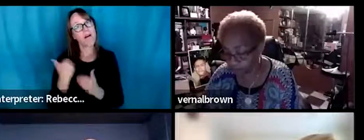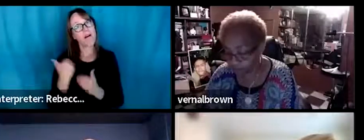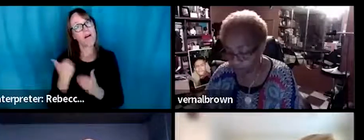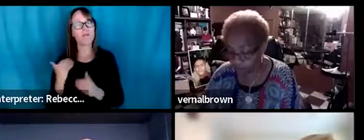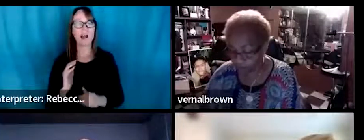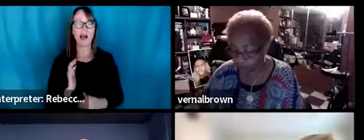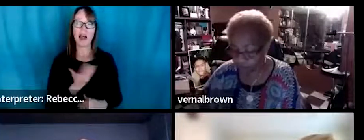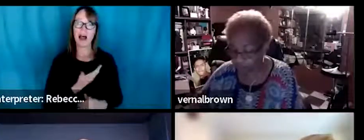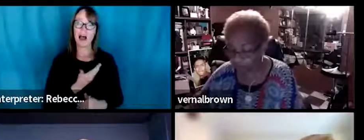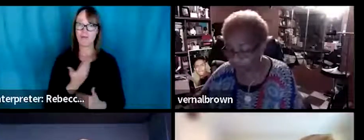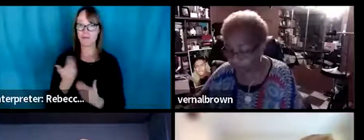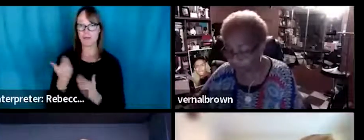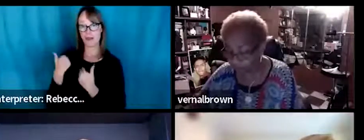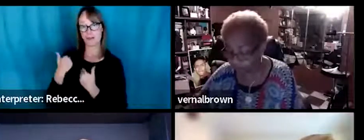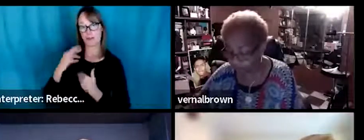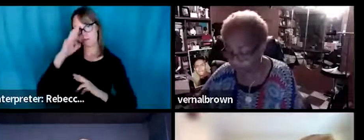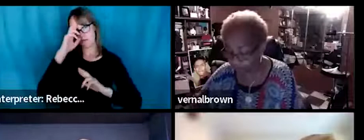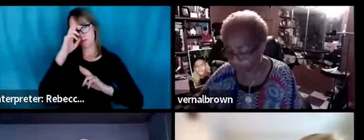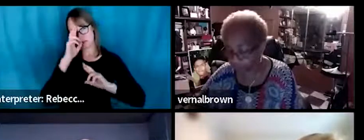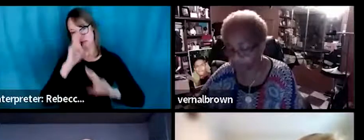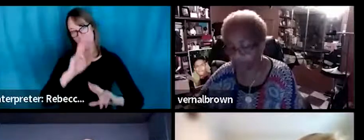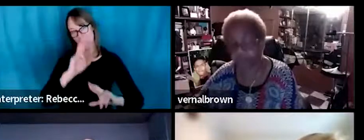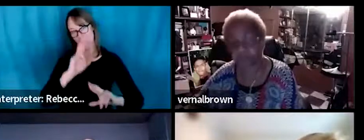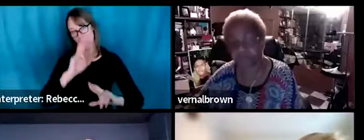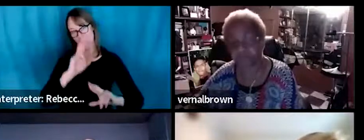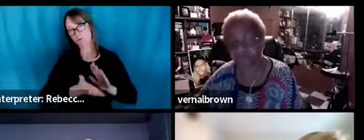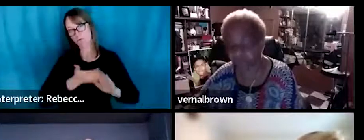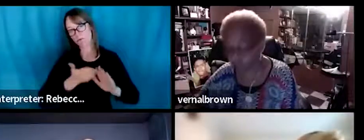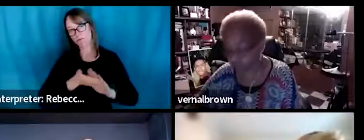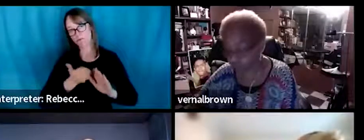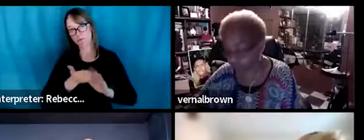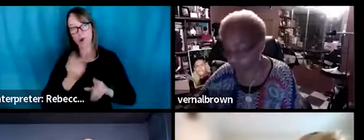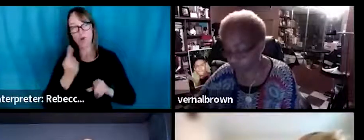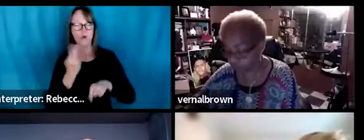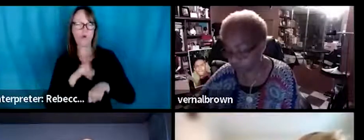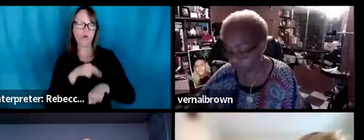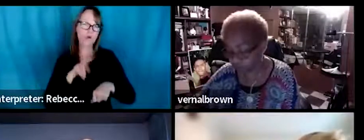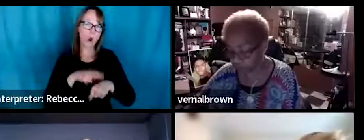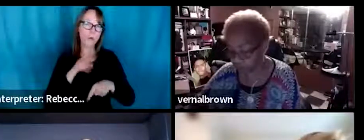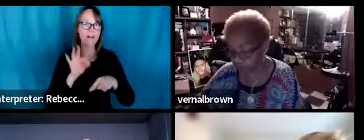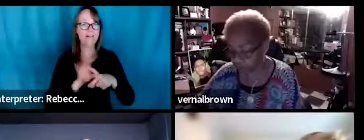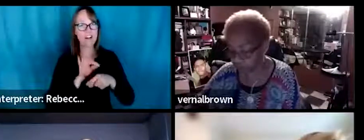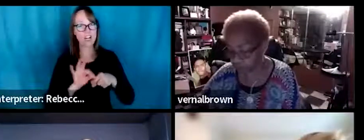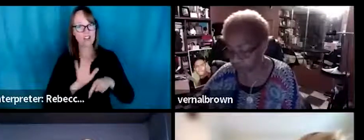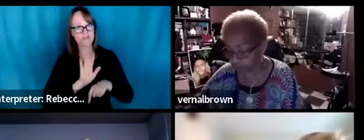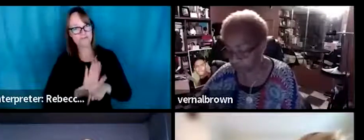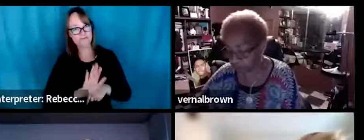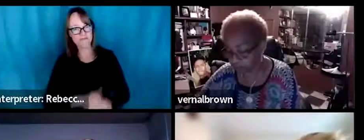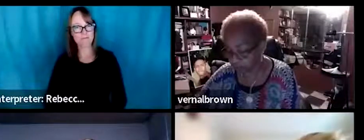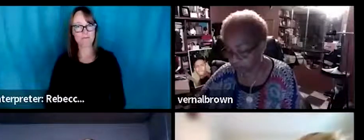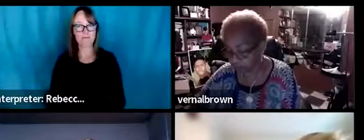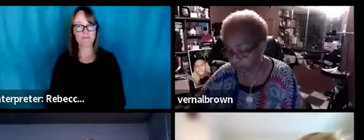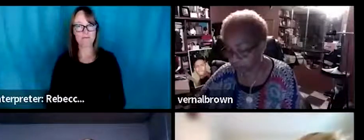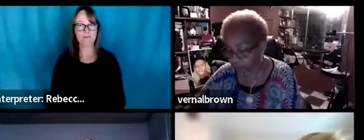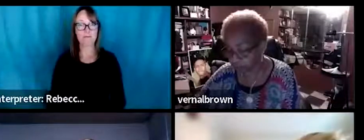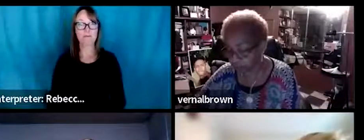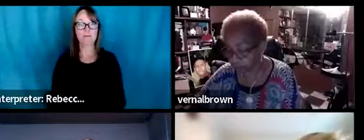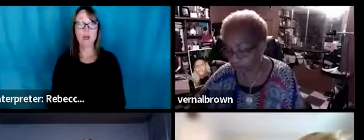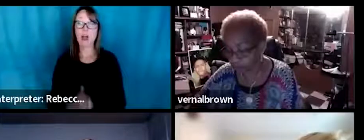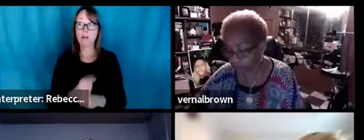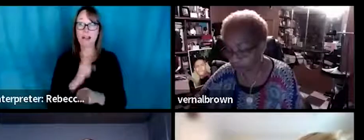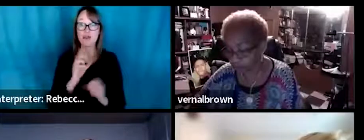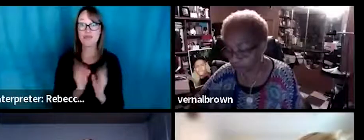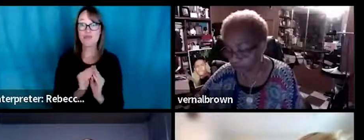the Board of Commissioners and be sure that we have reasonable and quick meetings, although meetings